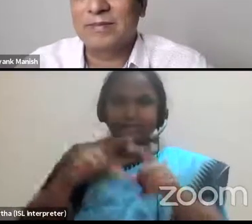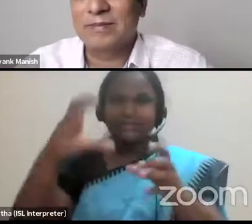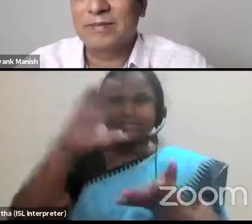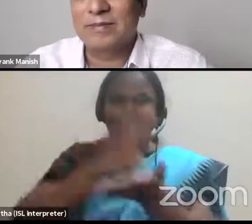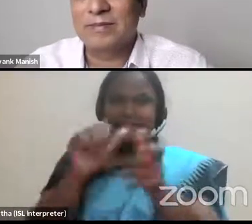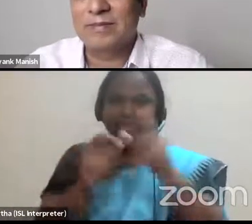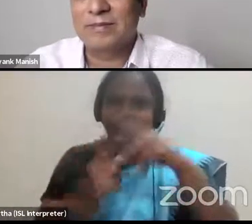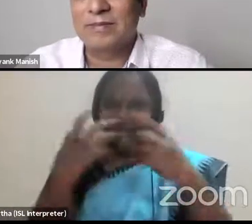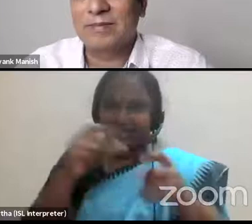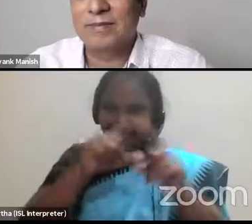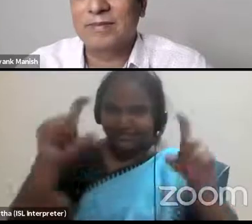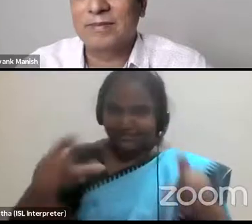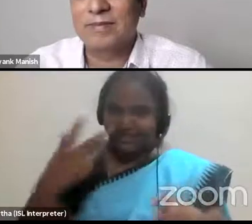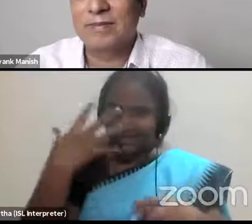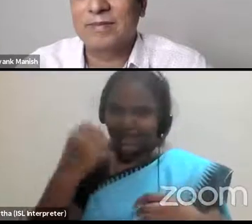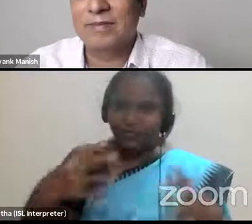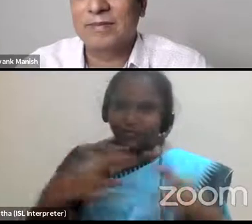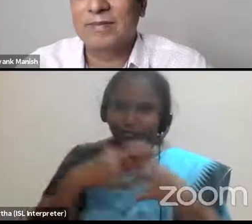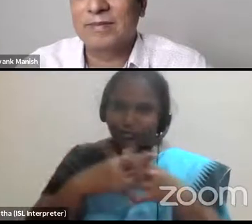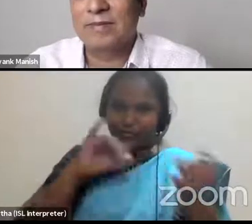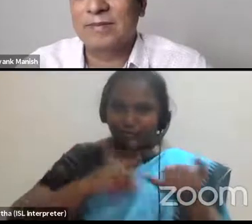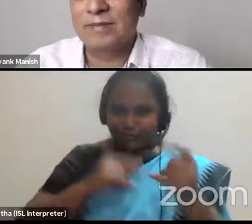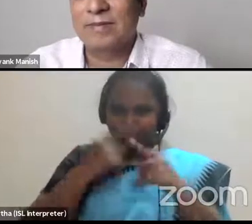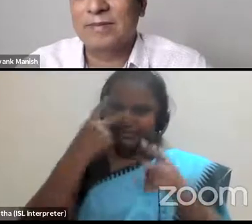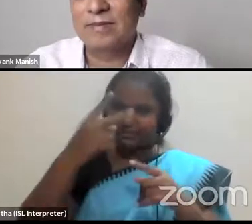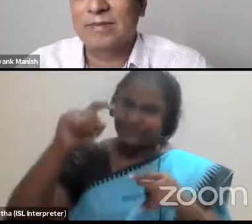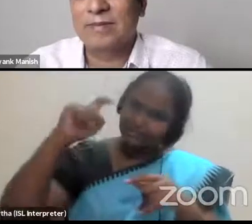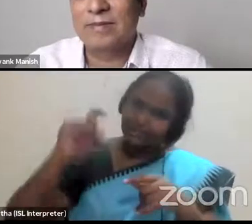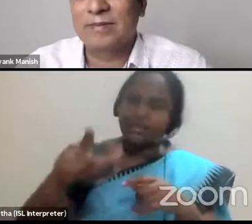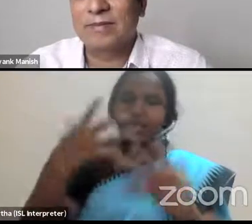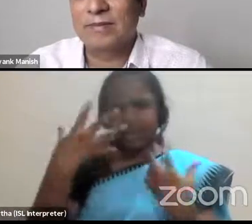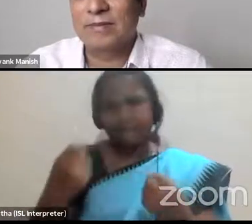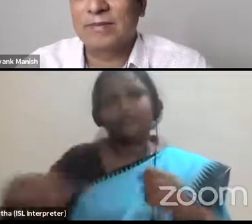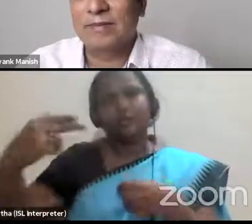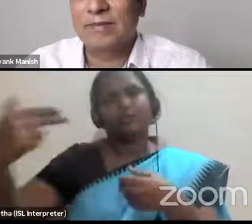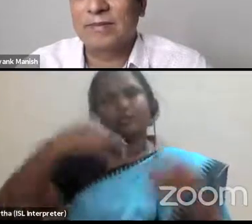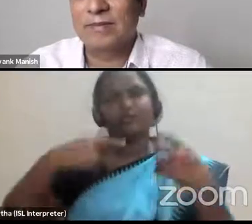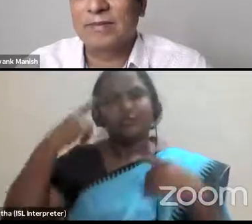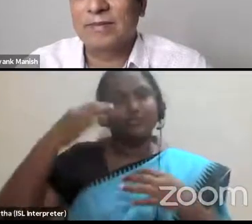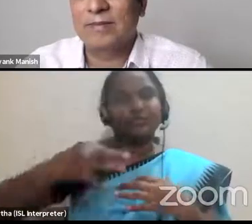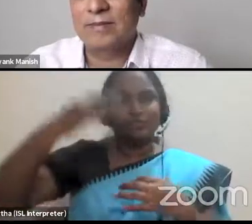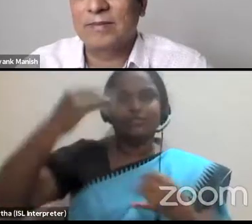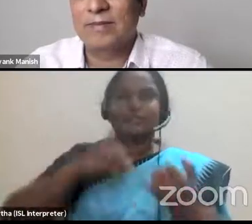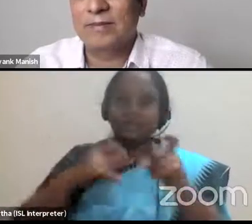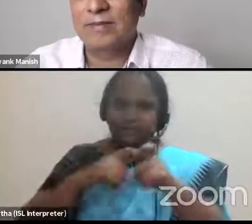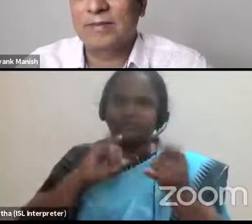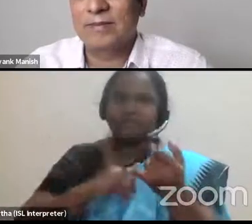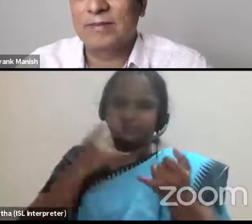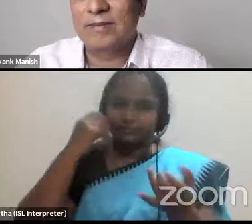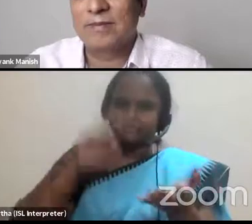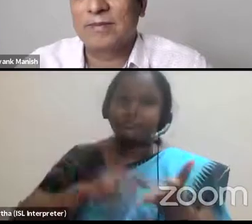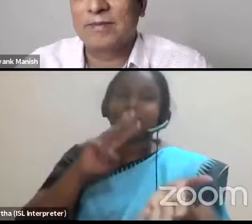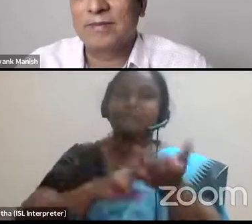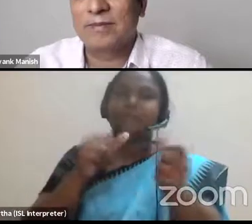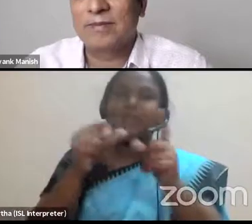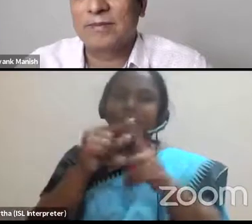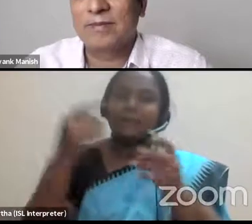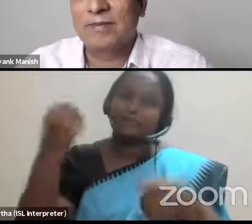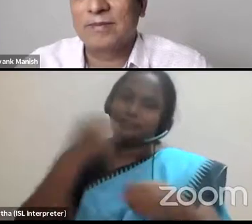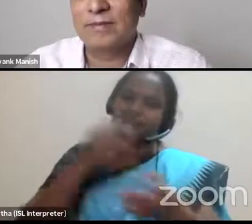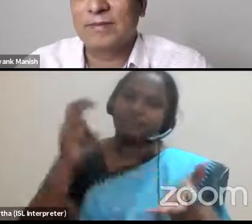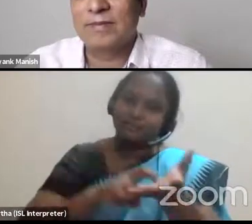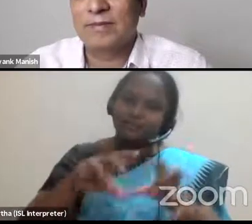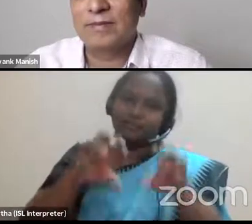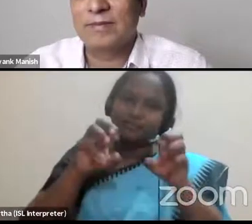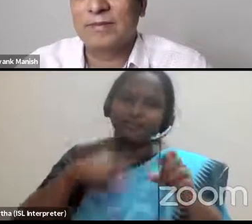is the URL for the website. So please do join us at future sessions as well. You can register at the MAP website. to keep